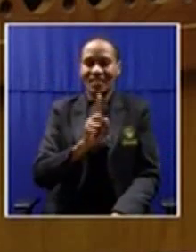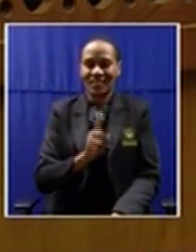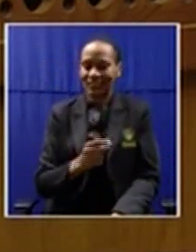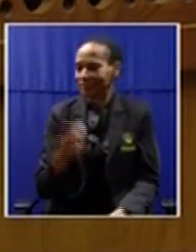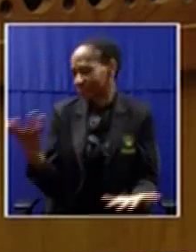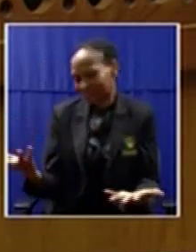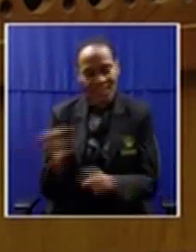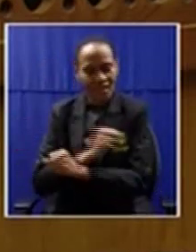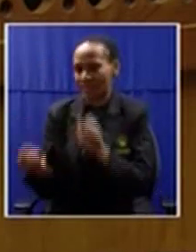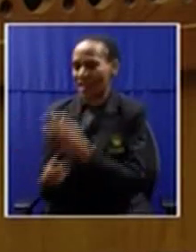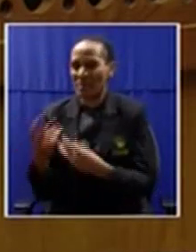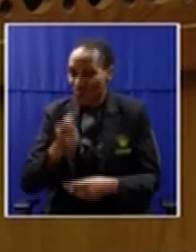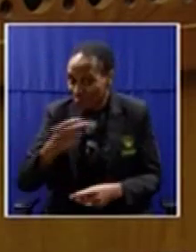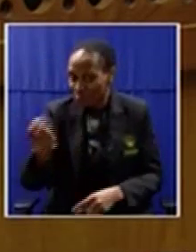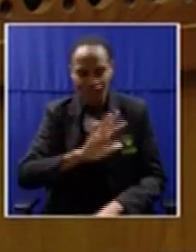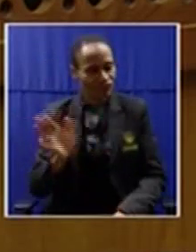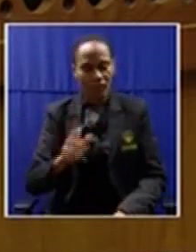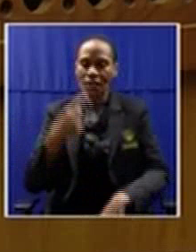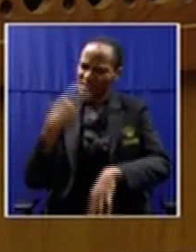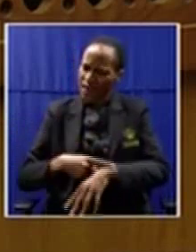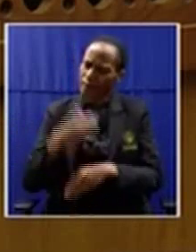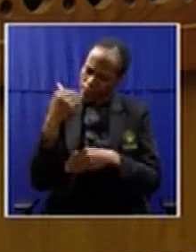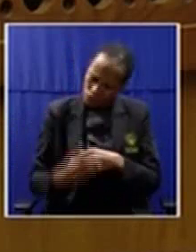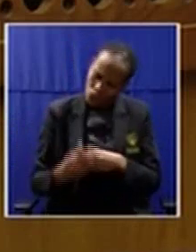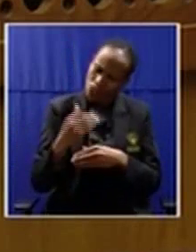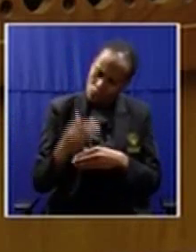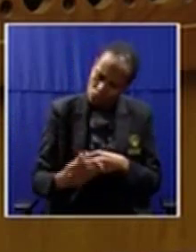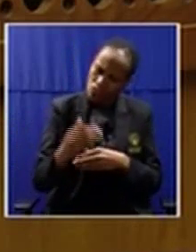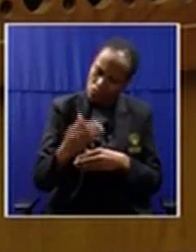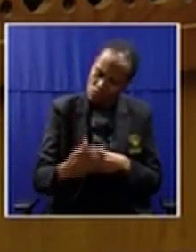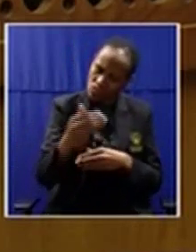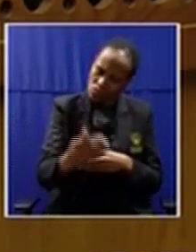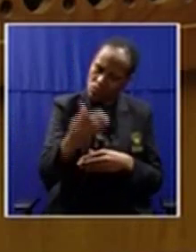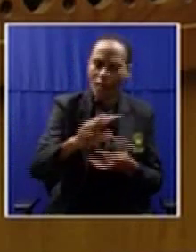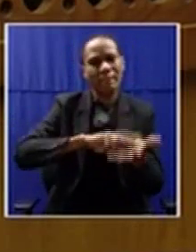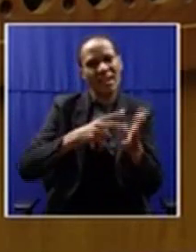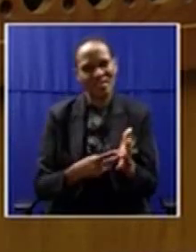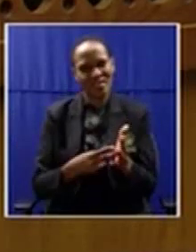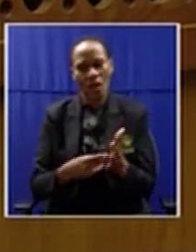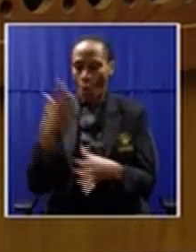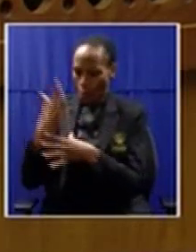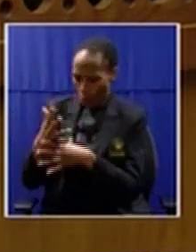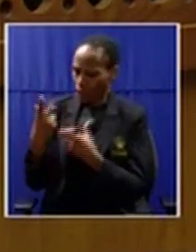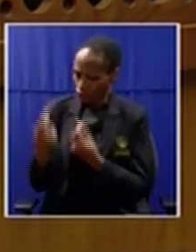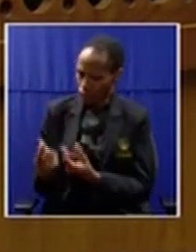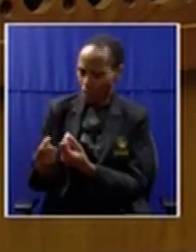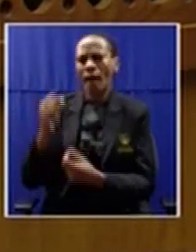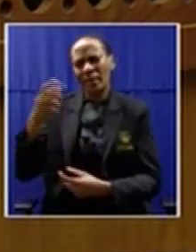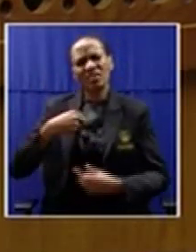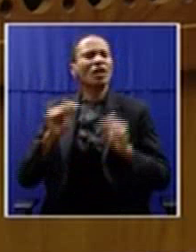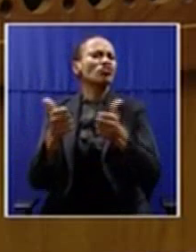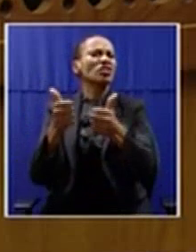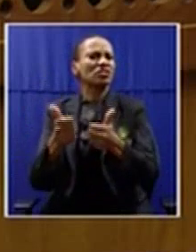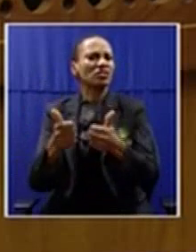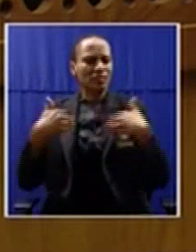the case. It is going to take time, it's going to take a great deal of effort, but we have embarked on a